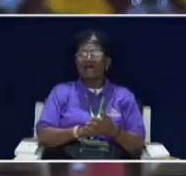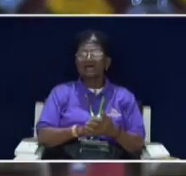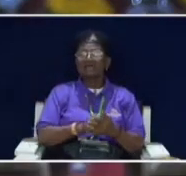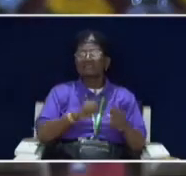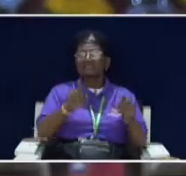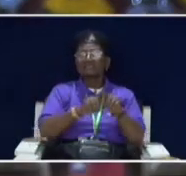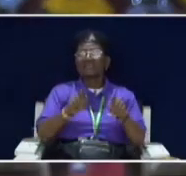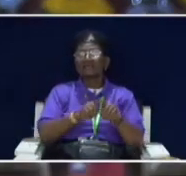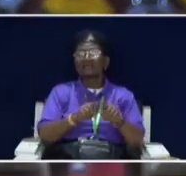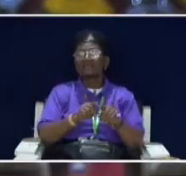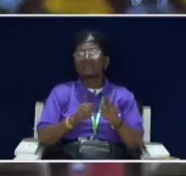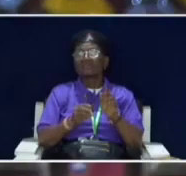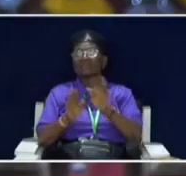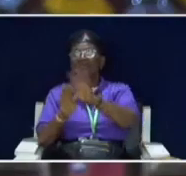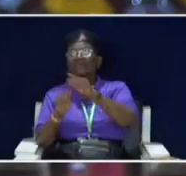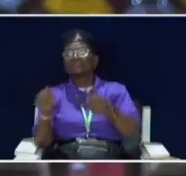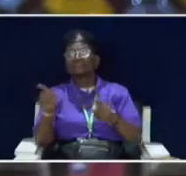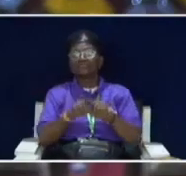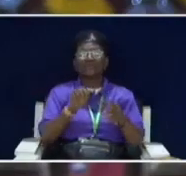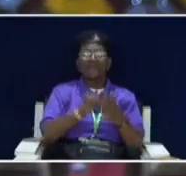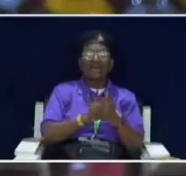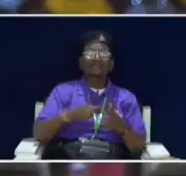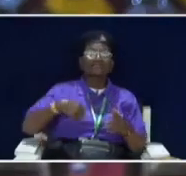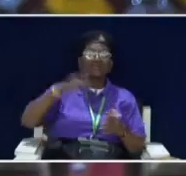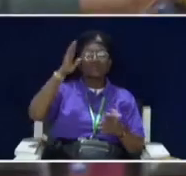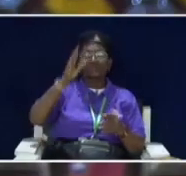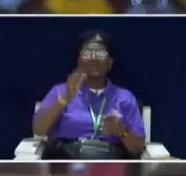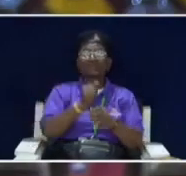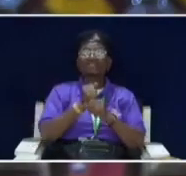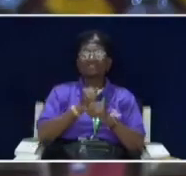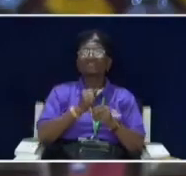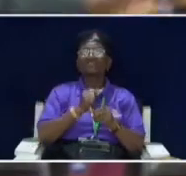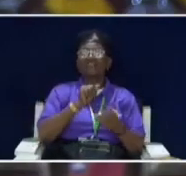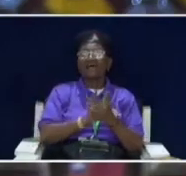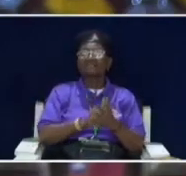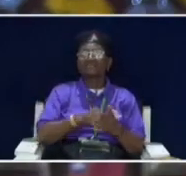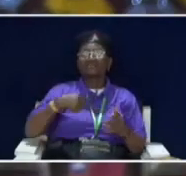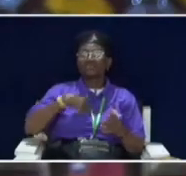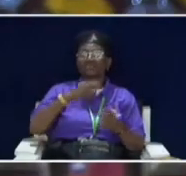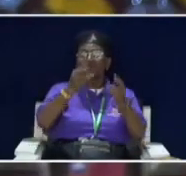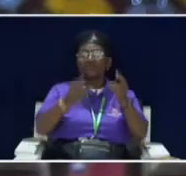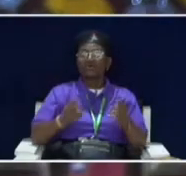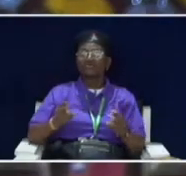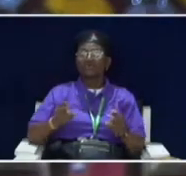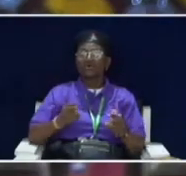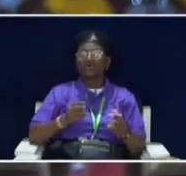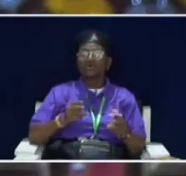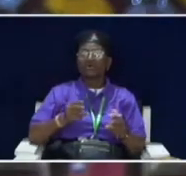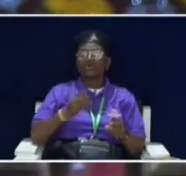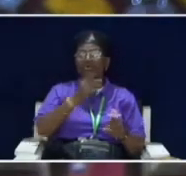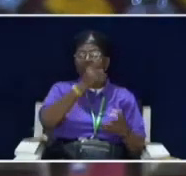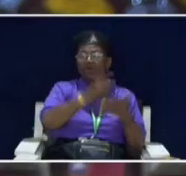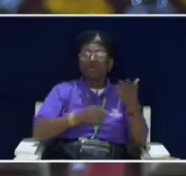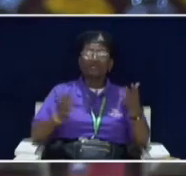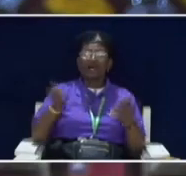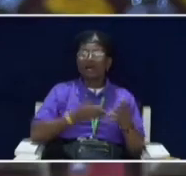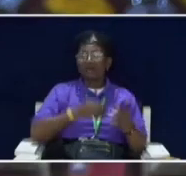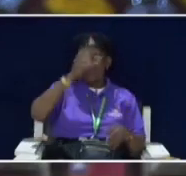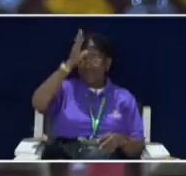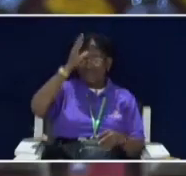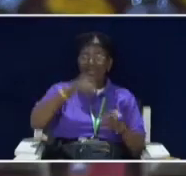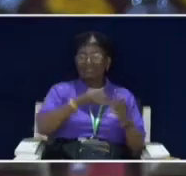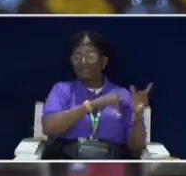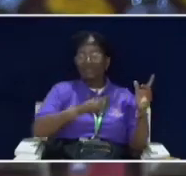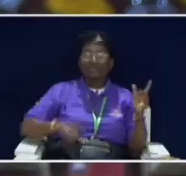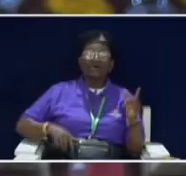confession so that we can receive that which we want. And all our Father and the Lord will do this evening when it comes is to come and seal that which we